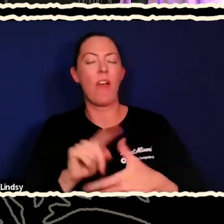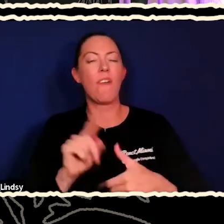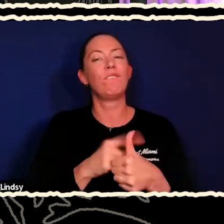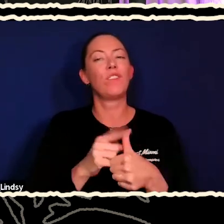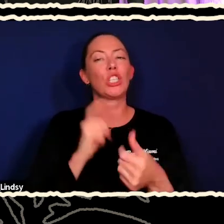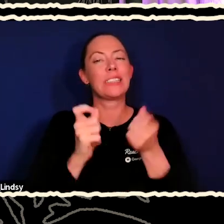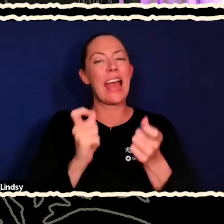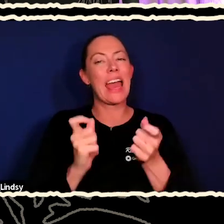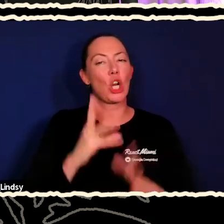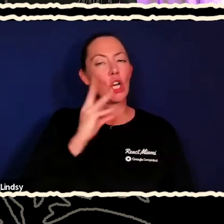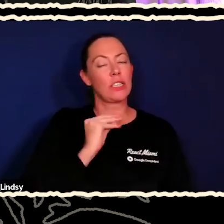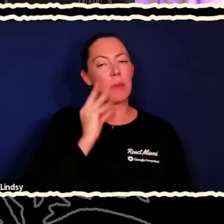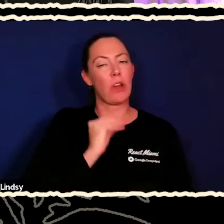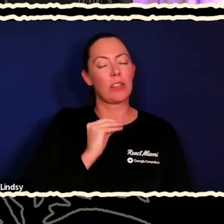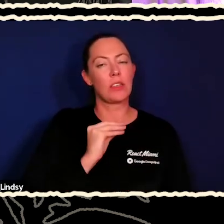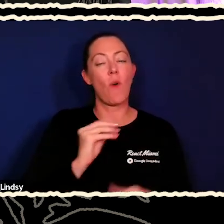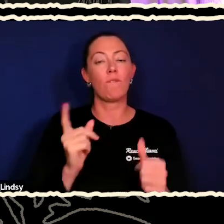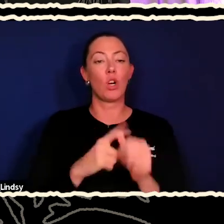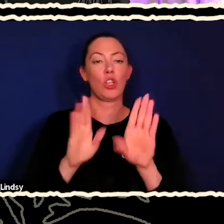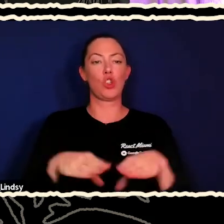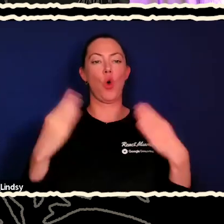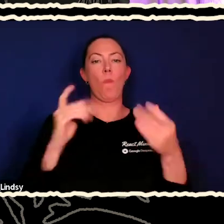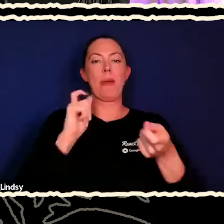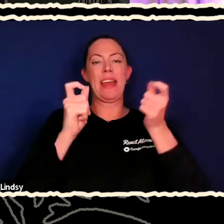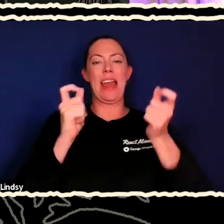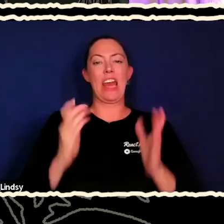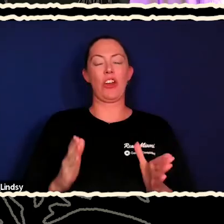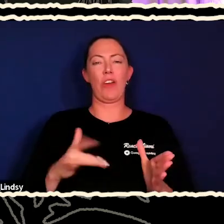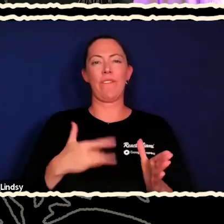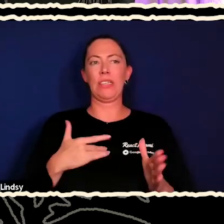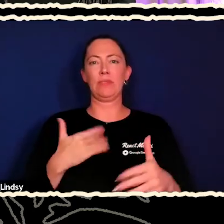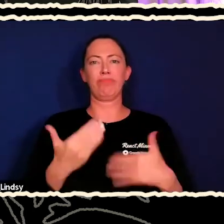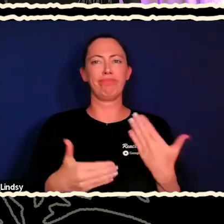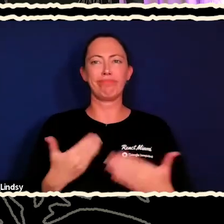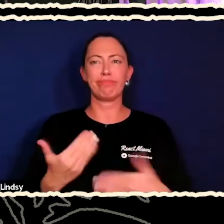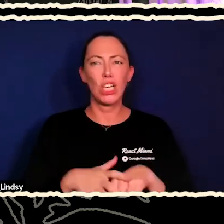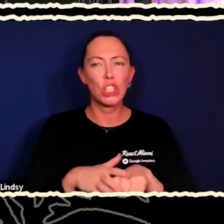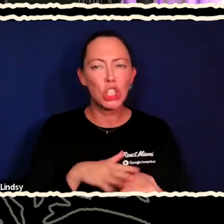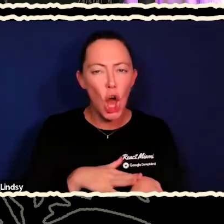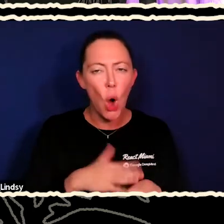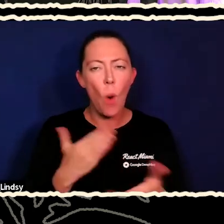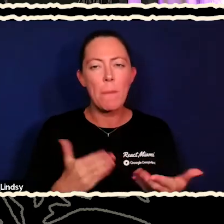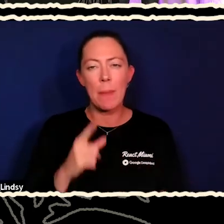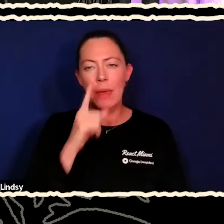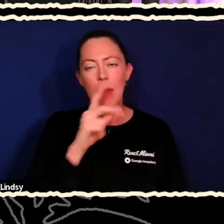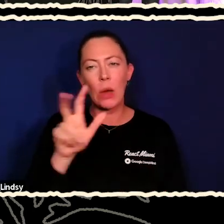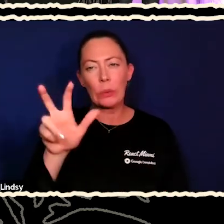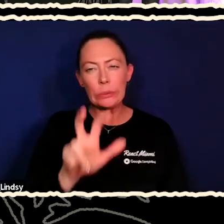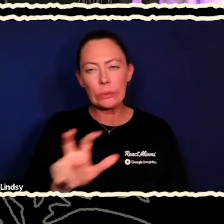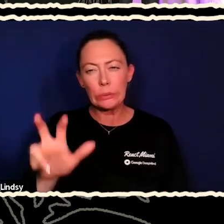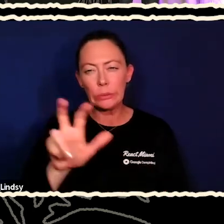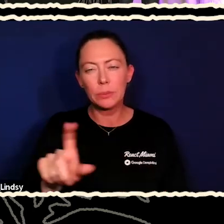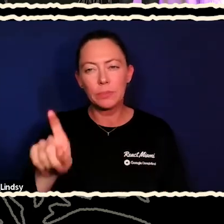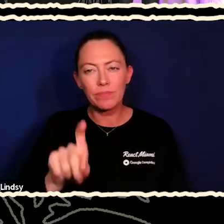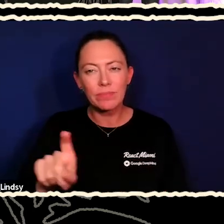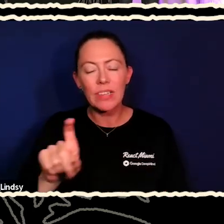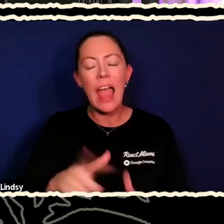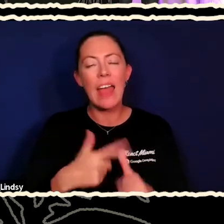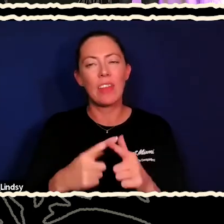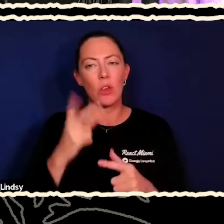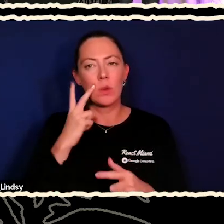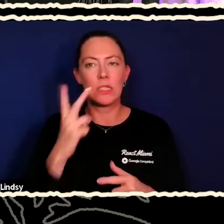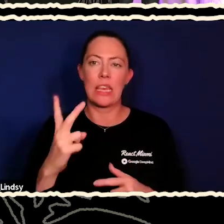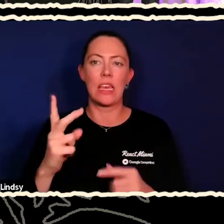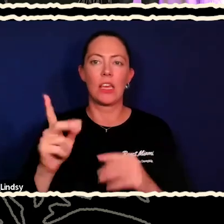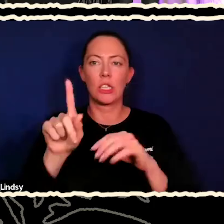probably all experienced the situation where you open the editor and everything just feels real slow. Like maybe you hover your mouse over a type and you get this little loading dialog,